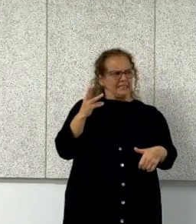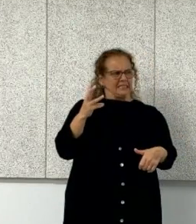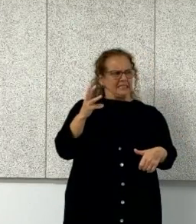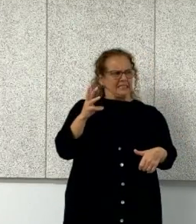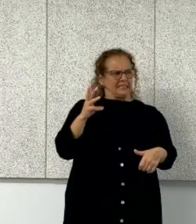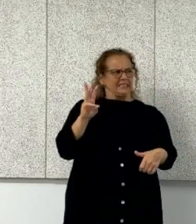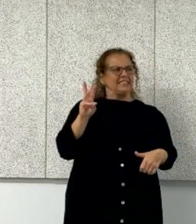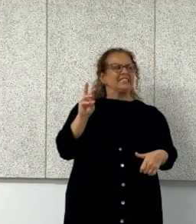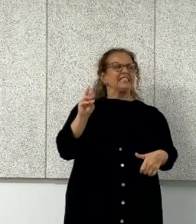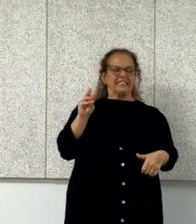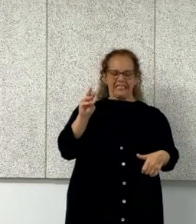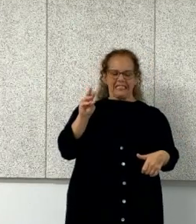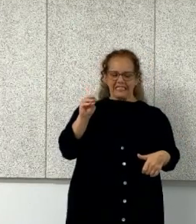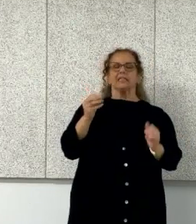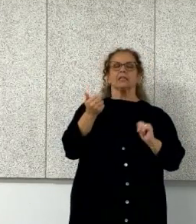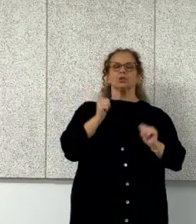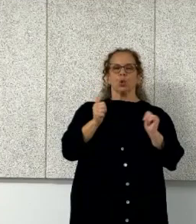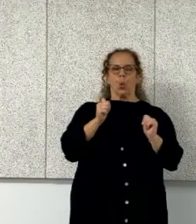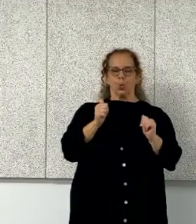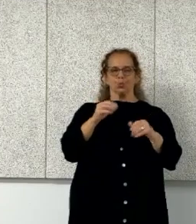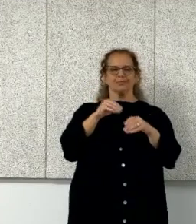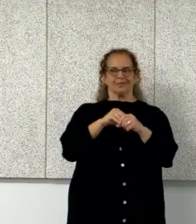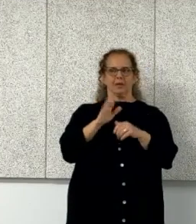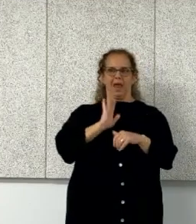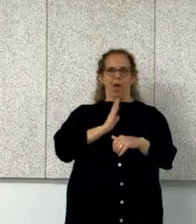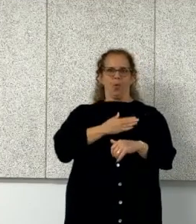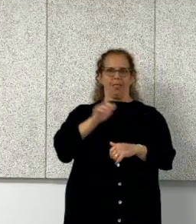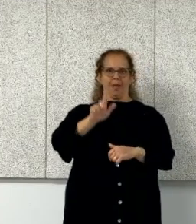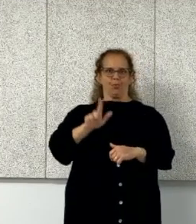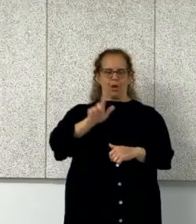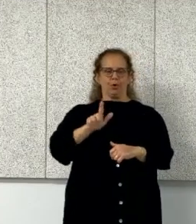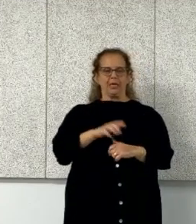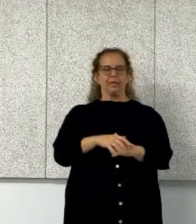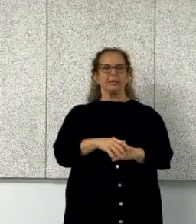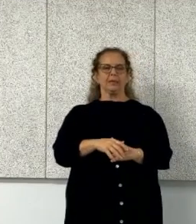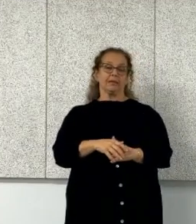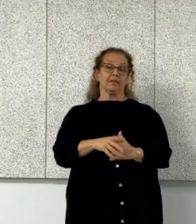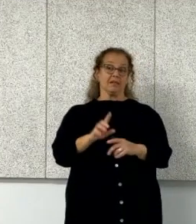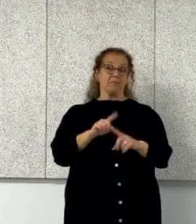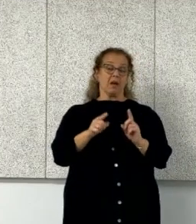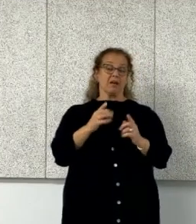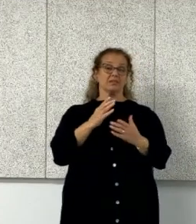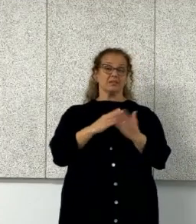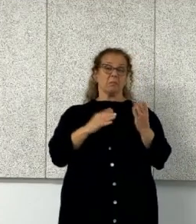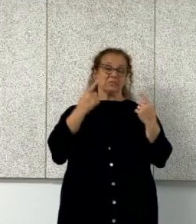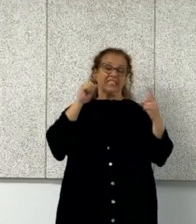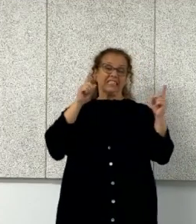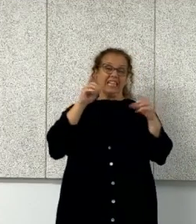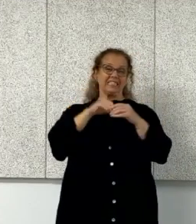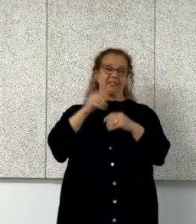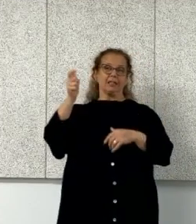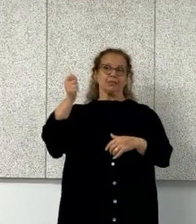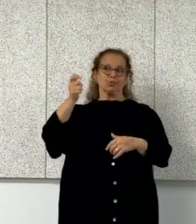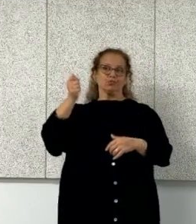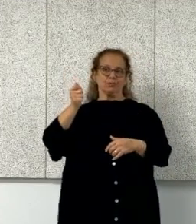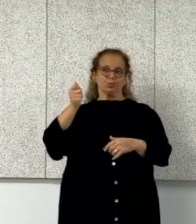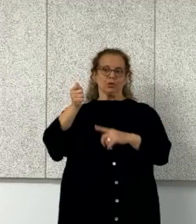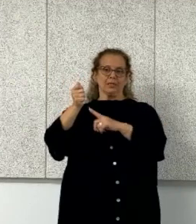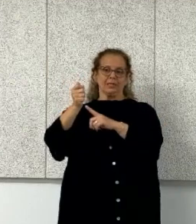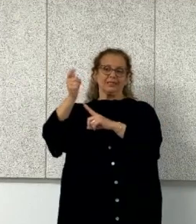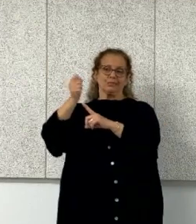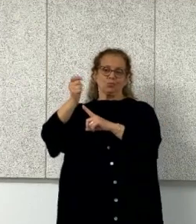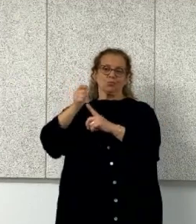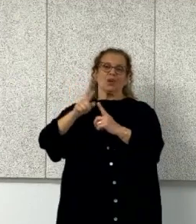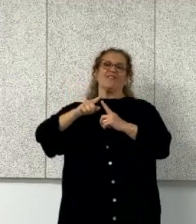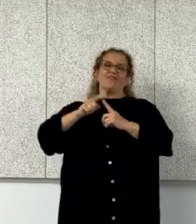we've been seeing a lot of success in that. So talk about like a theater company that's seeing success in a subscription. I mean, I know it is a subscription born out of the